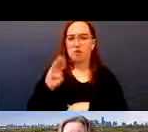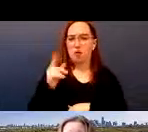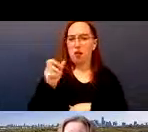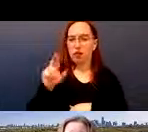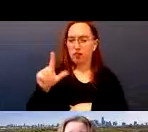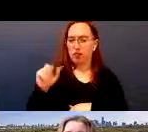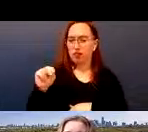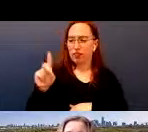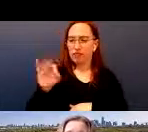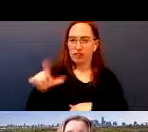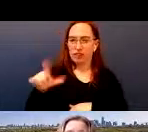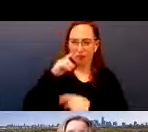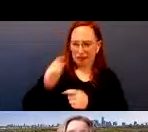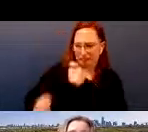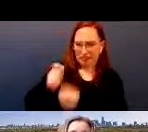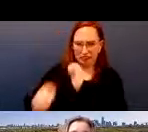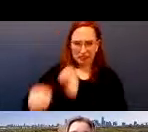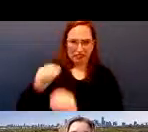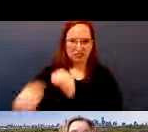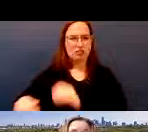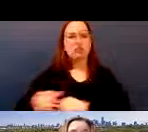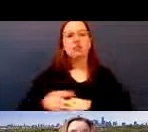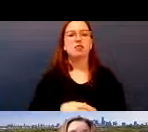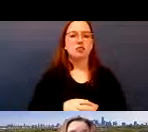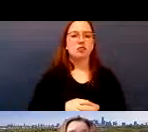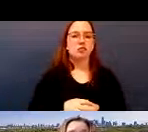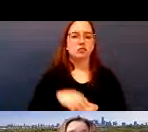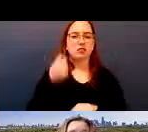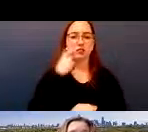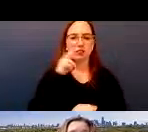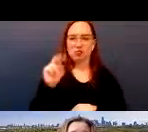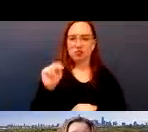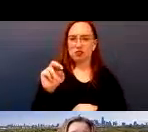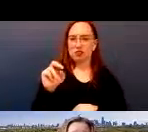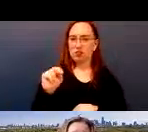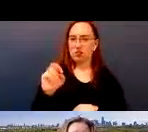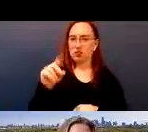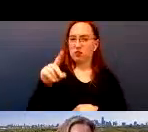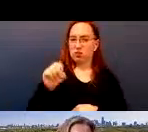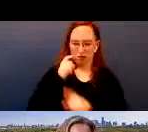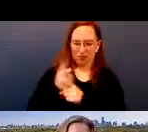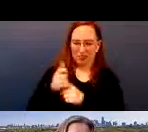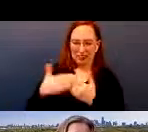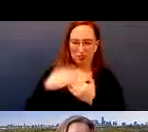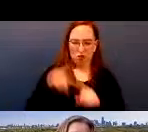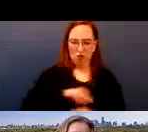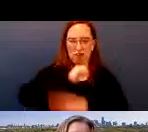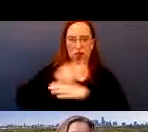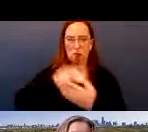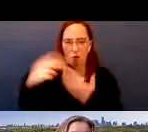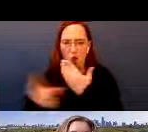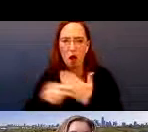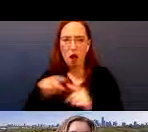an internal shuttle or a people mover. We're addressing AZ Morton Road. It's quite dangerous